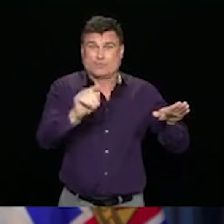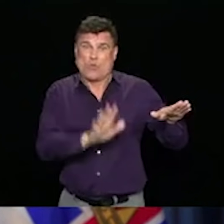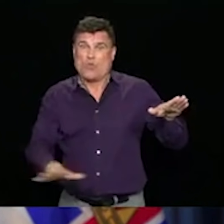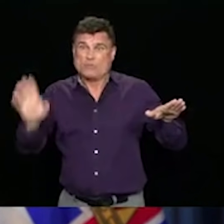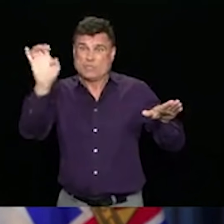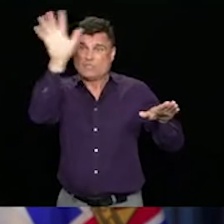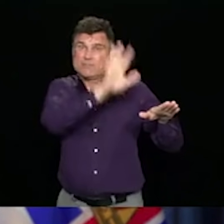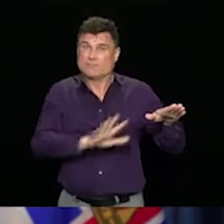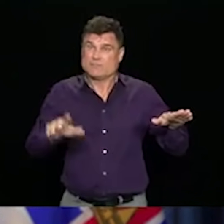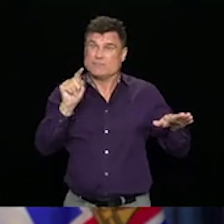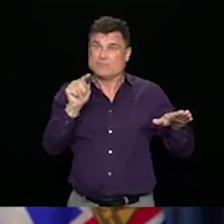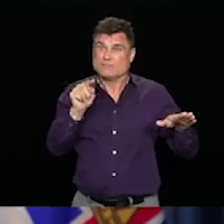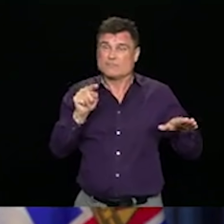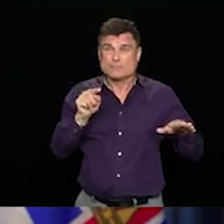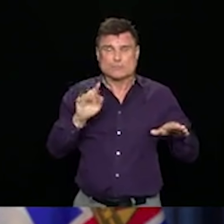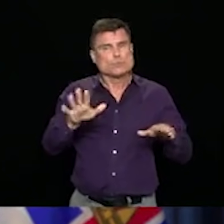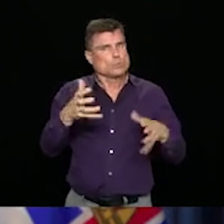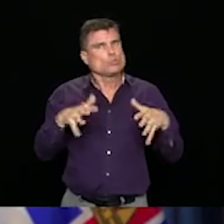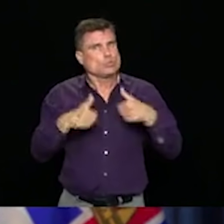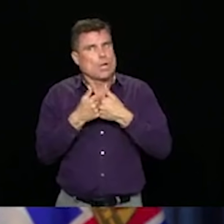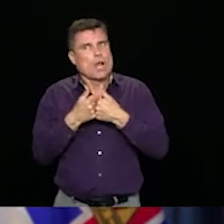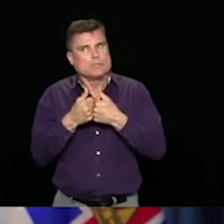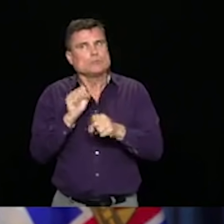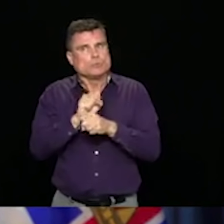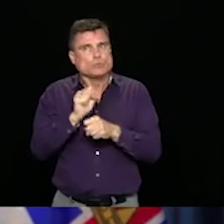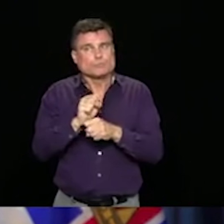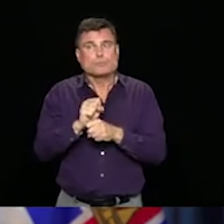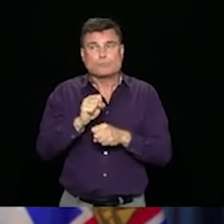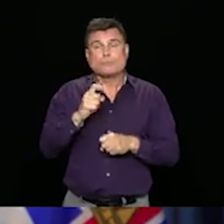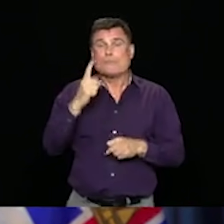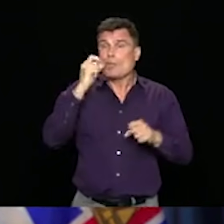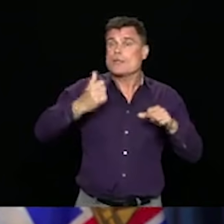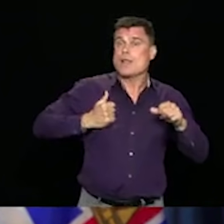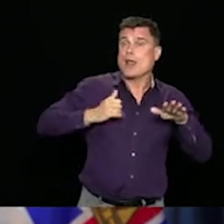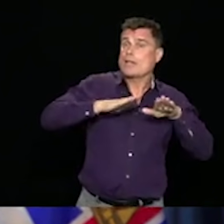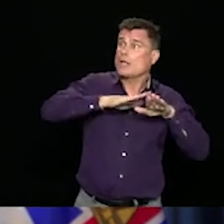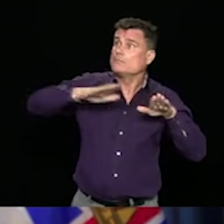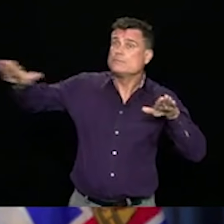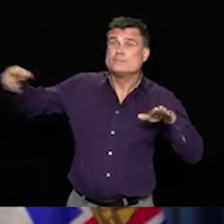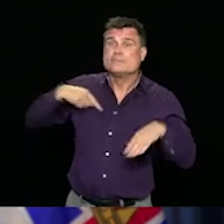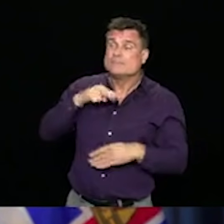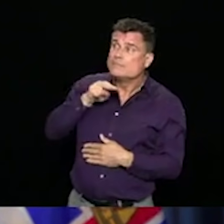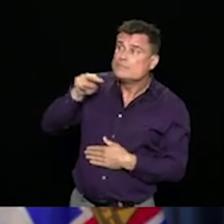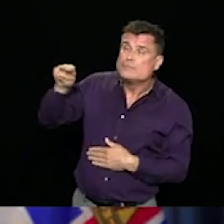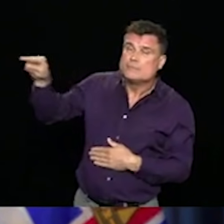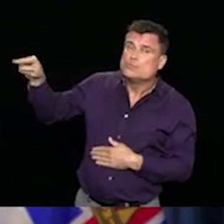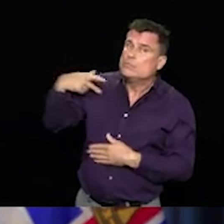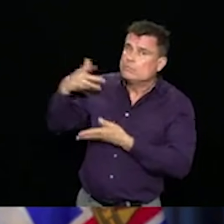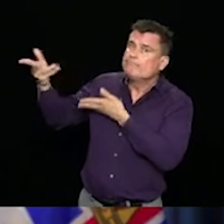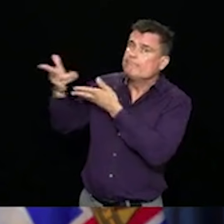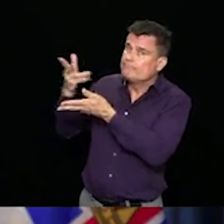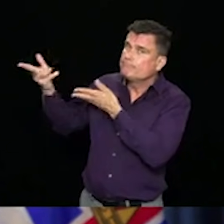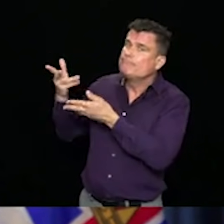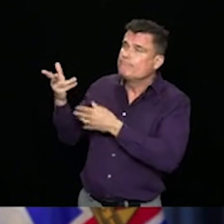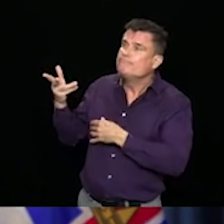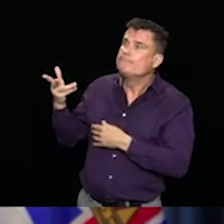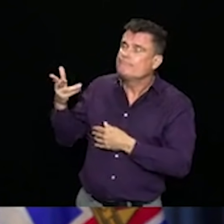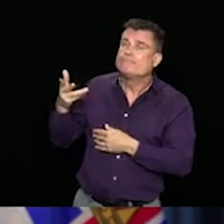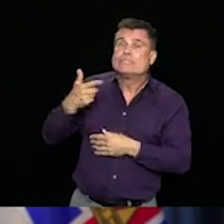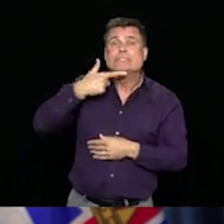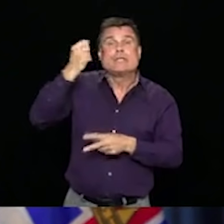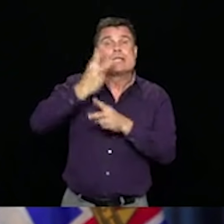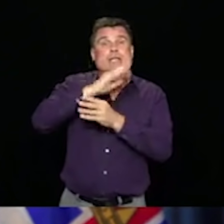and there's been talk about it a lot in the national discussion in the last few days. And I am, of course,